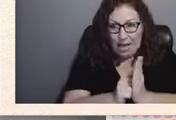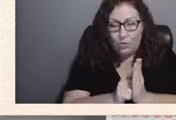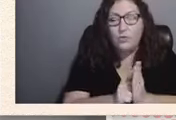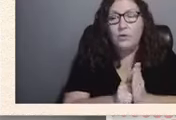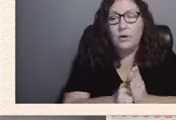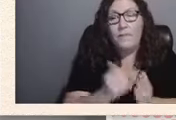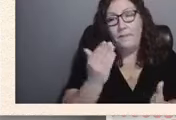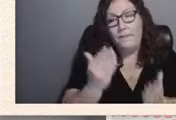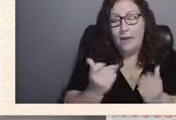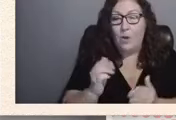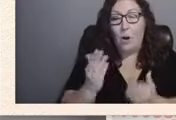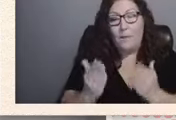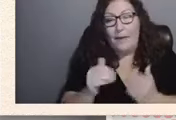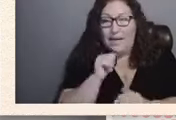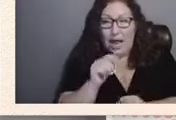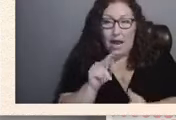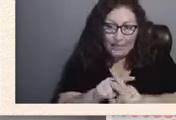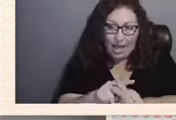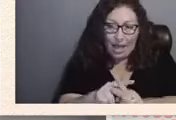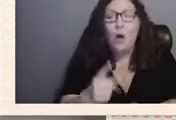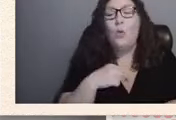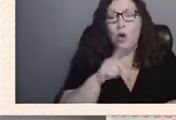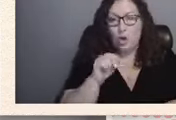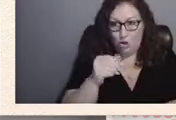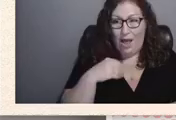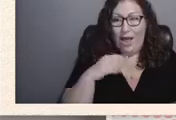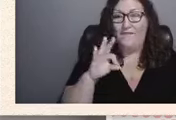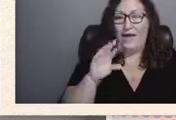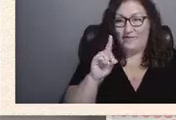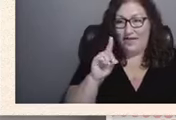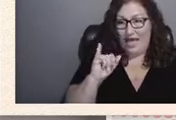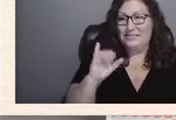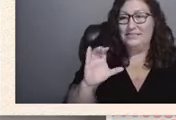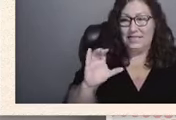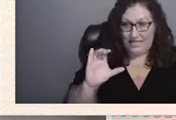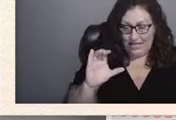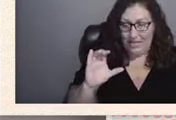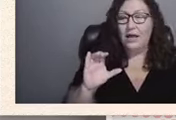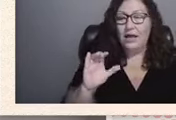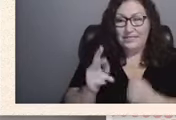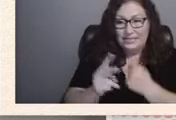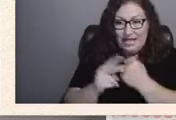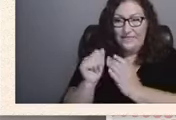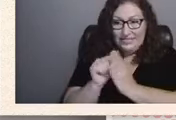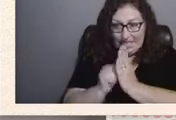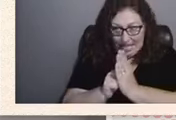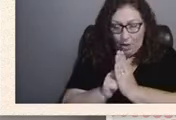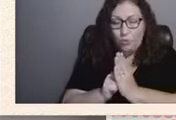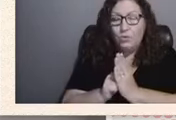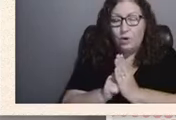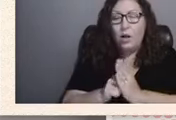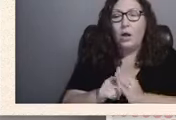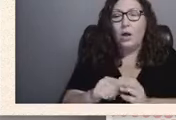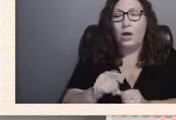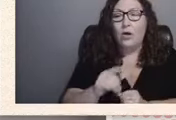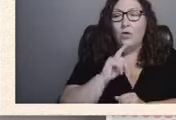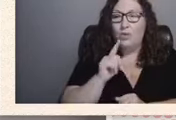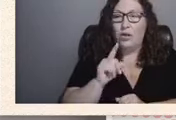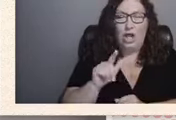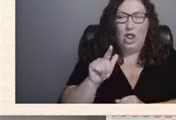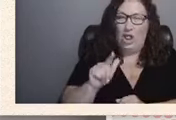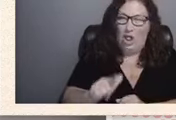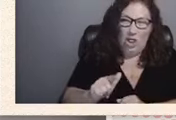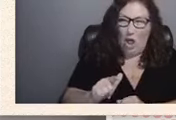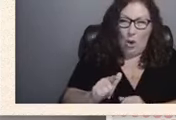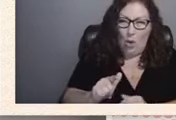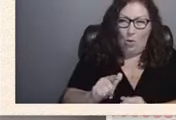may not apply. So we do have an FDIC product that is a savings account, very low return, but it does have